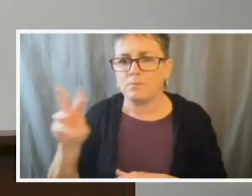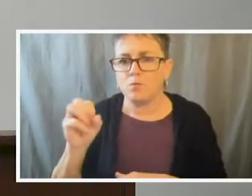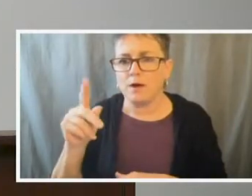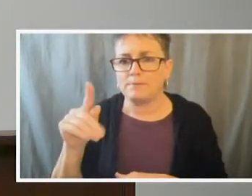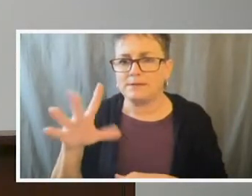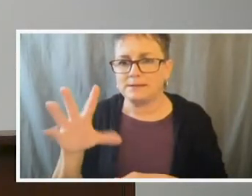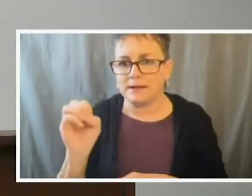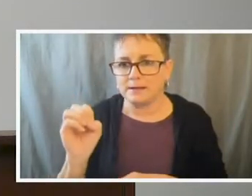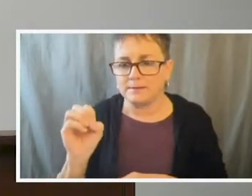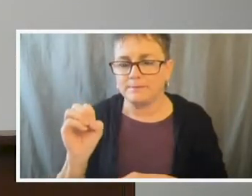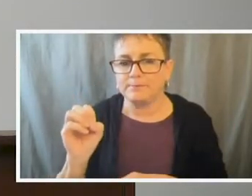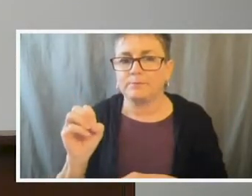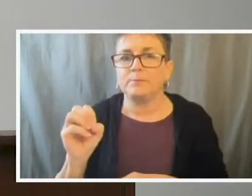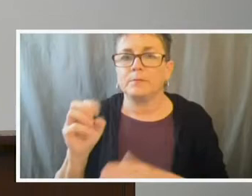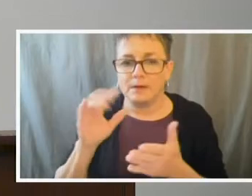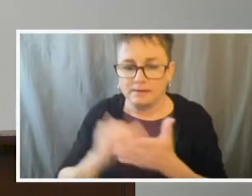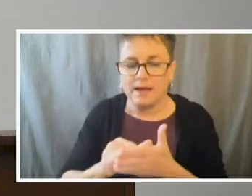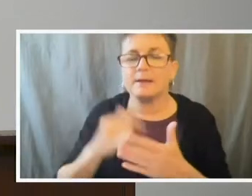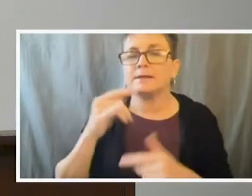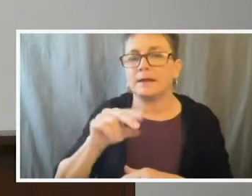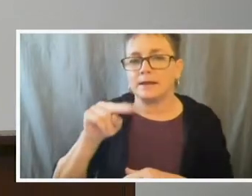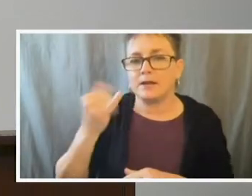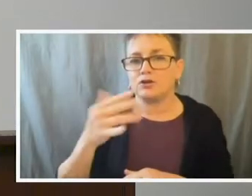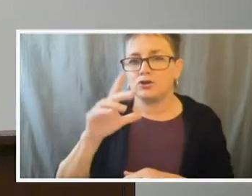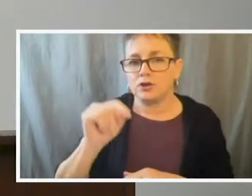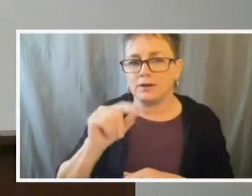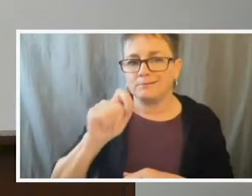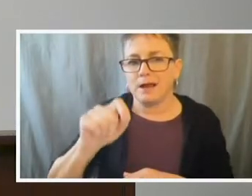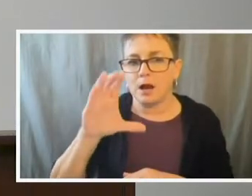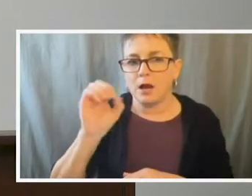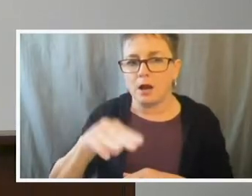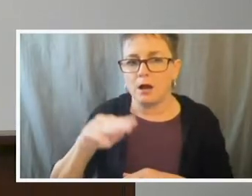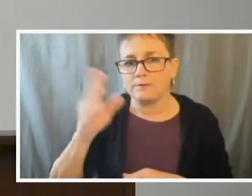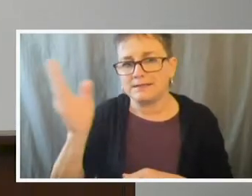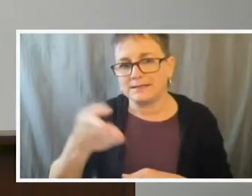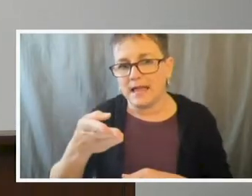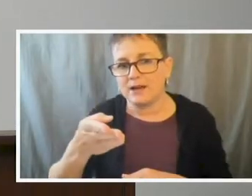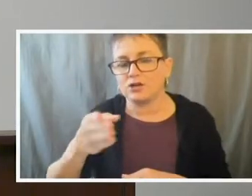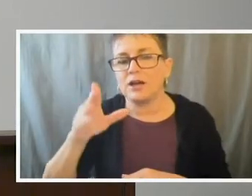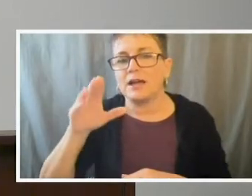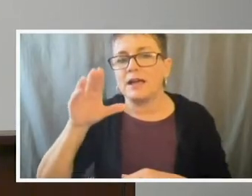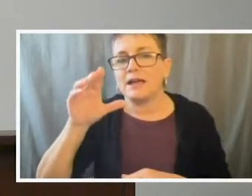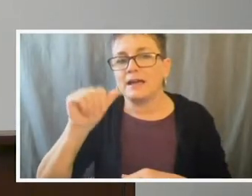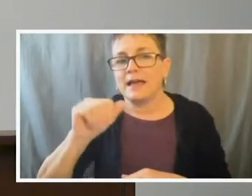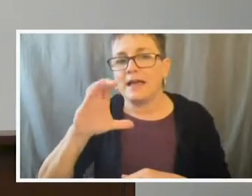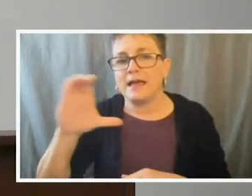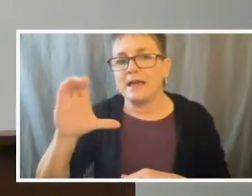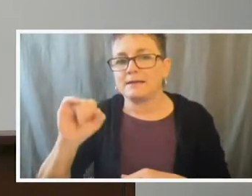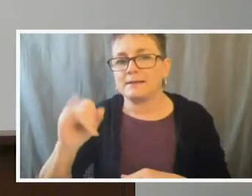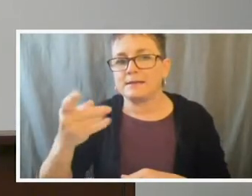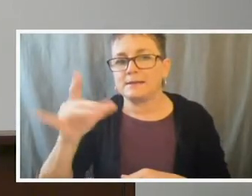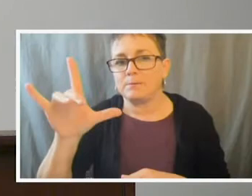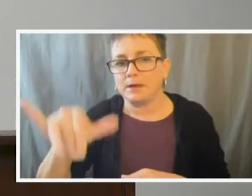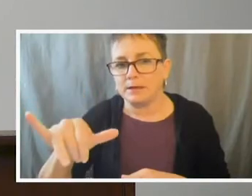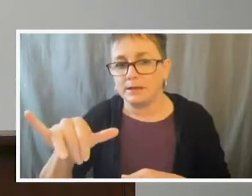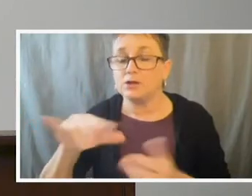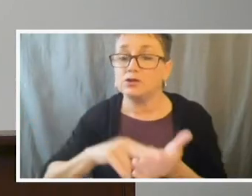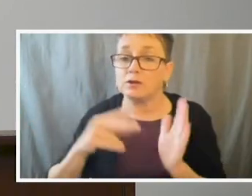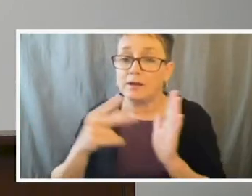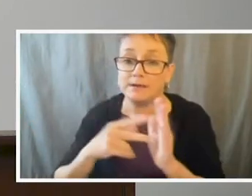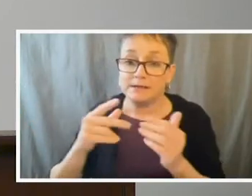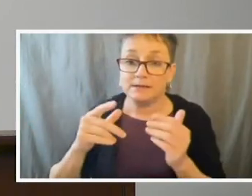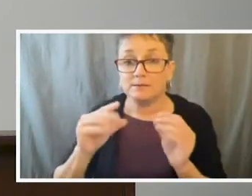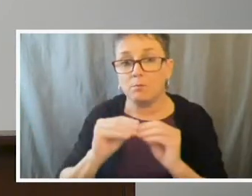njtransit.com/accessibility. The webpage features new videos about the many services and features of NJ Transit that make it accessible and inviting to all